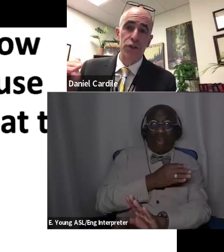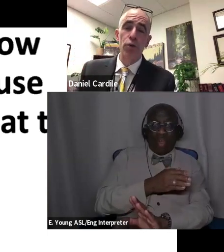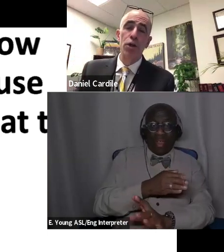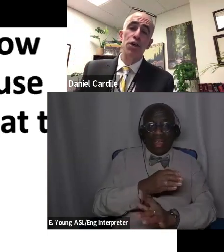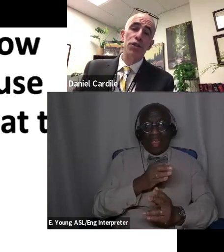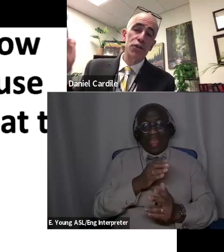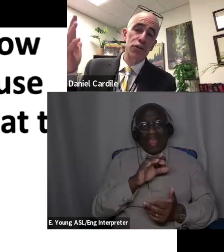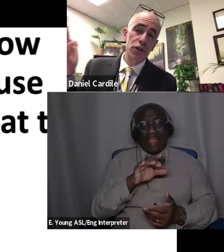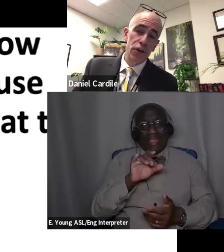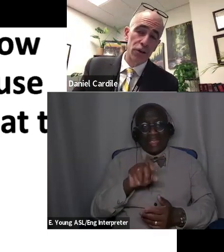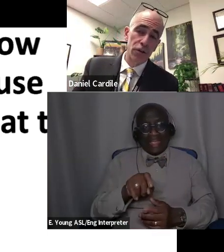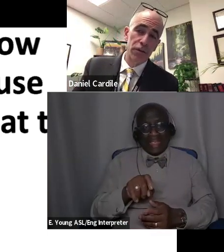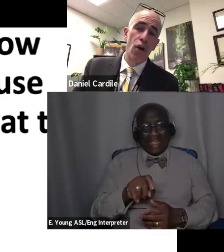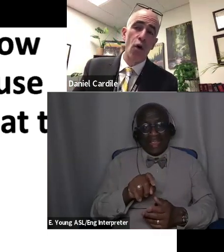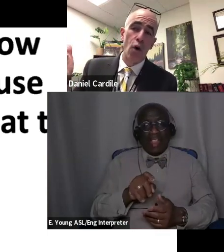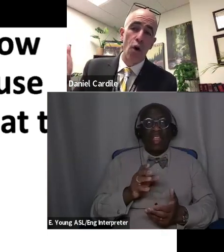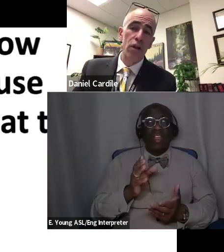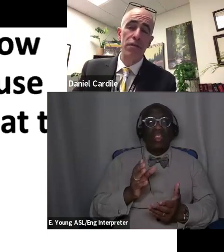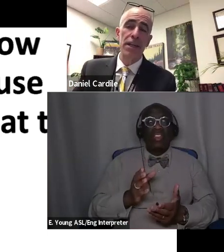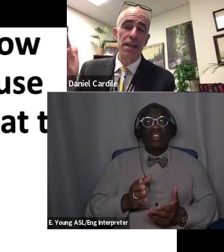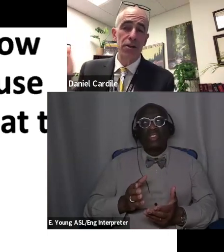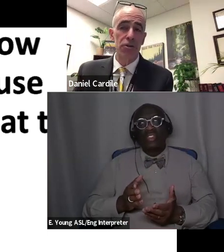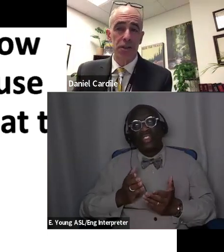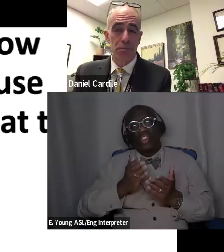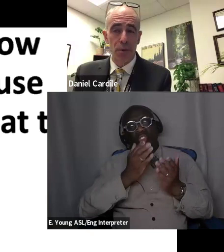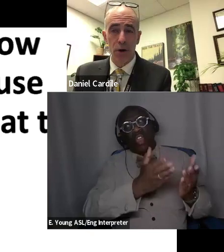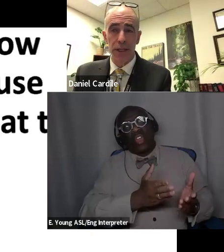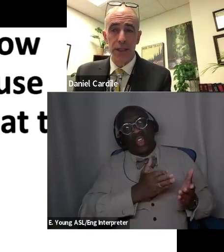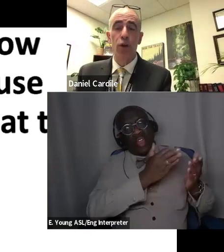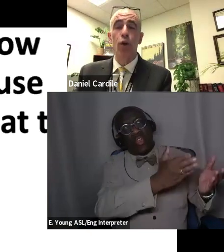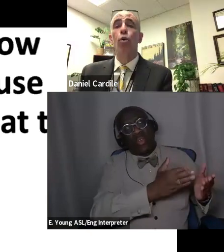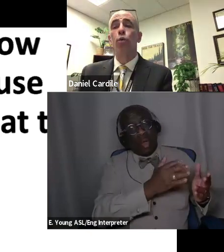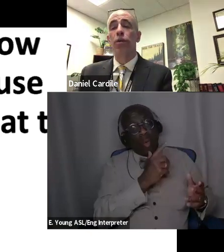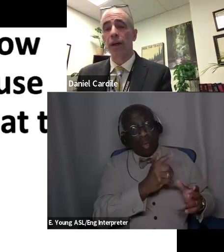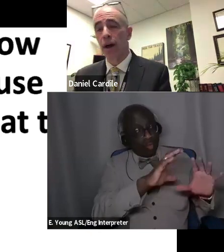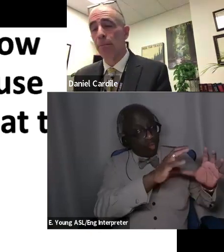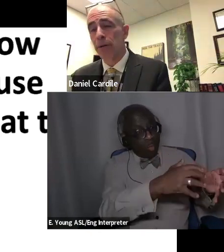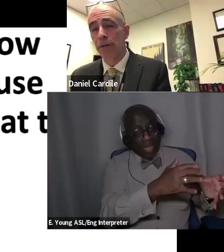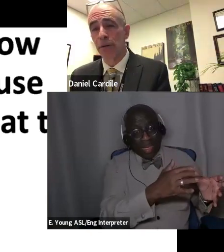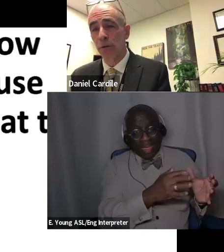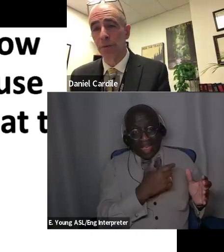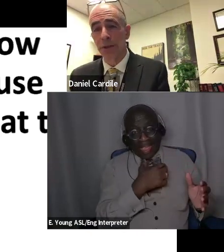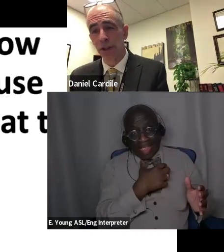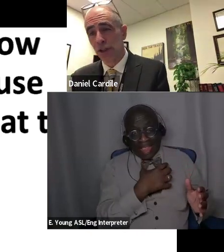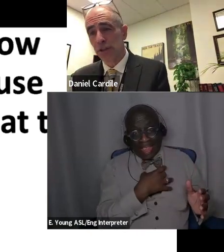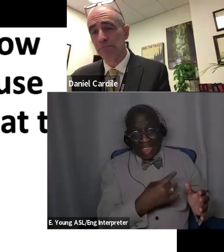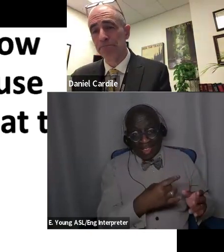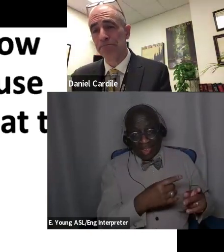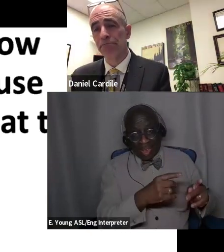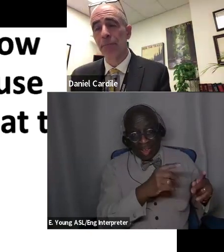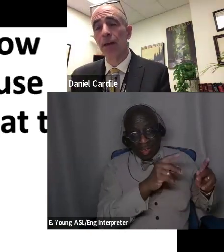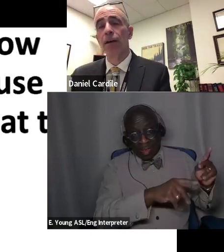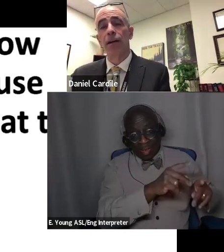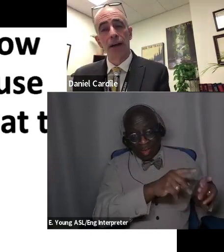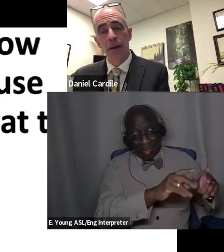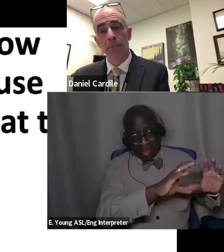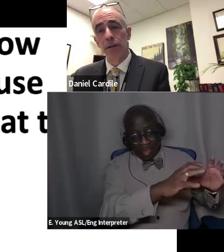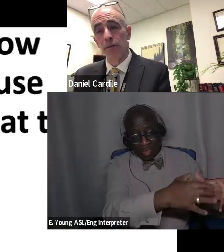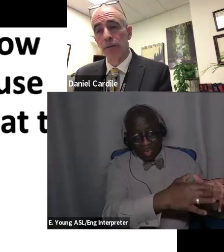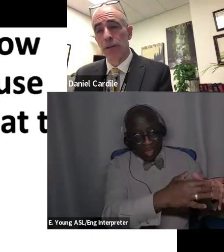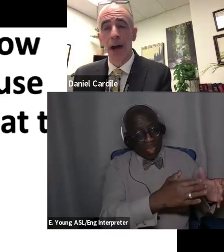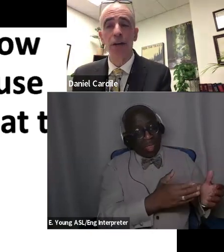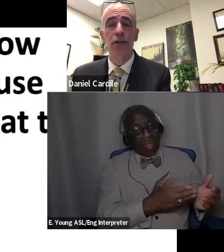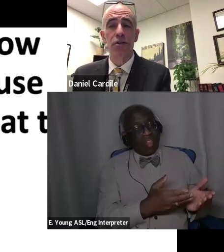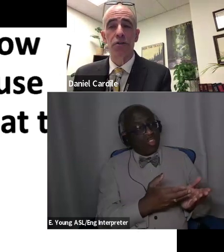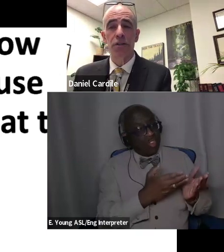which is to serve all of the interested parties with a copy of your petition, a copy